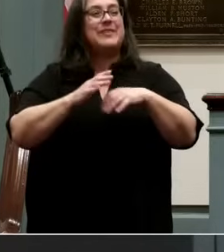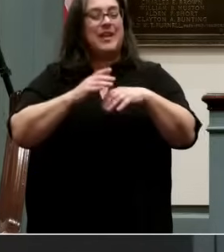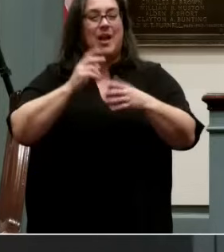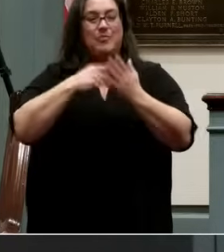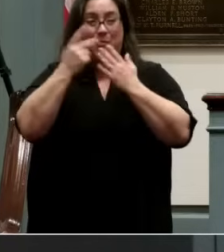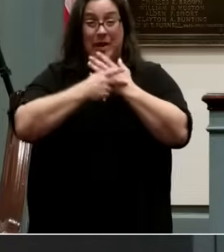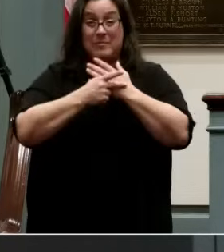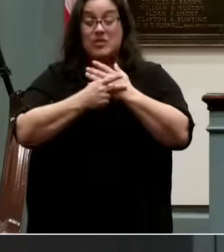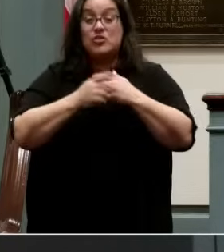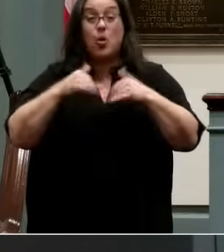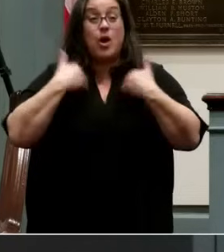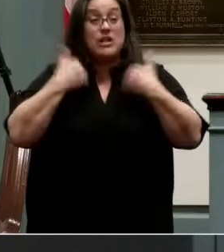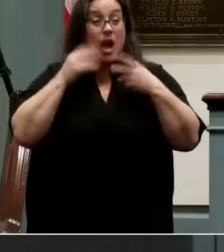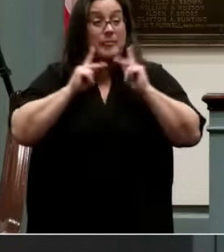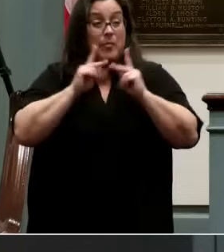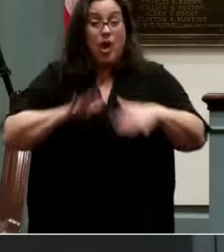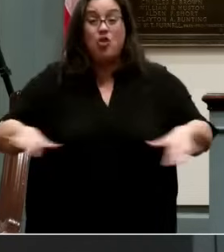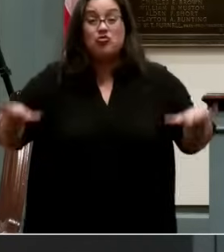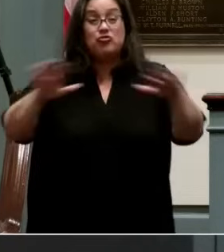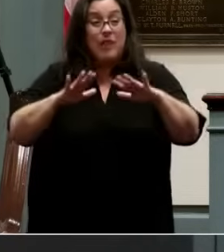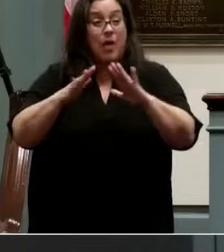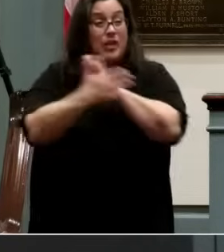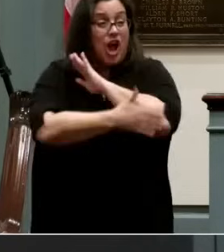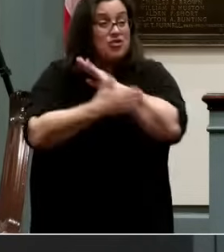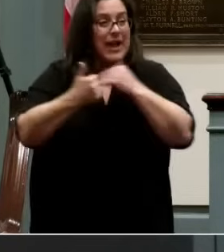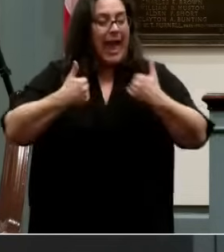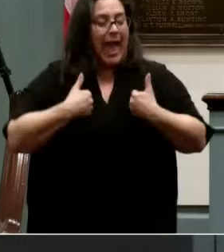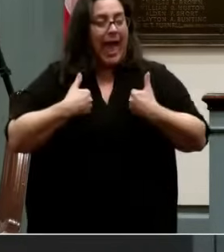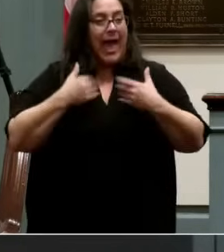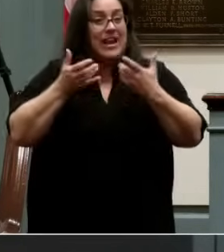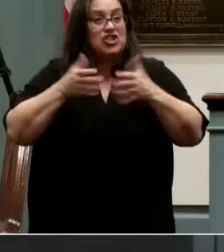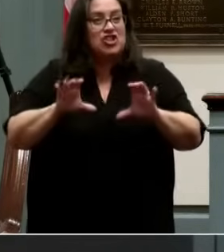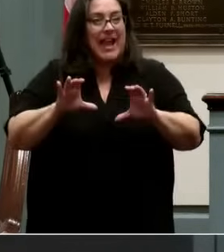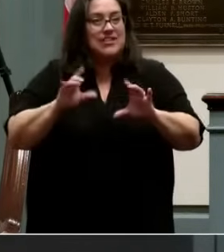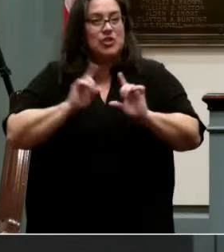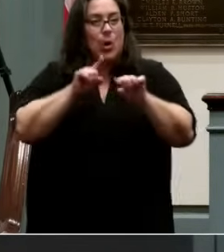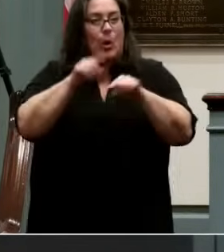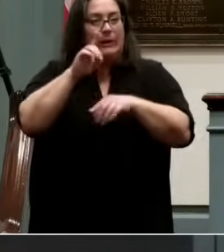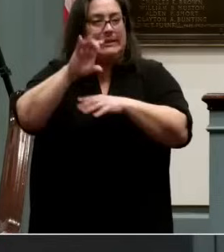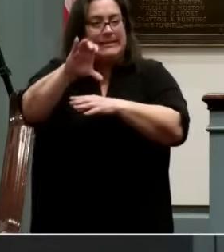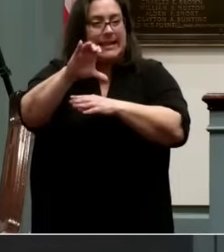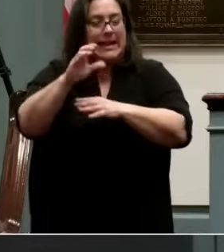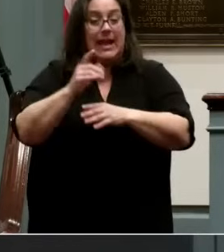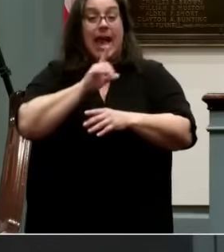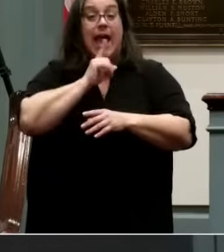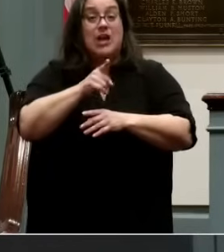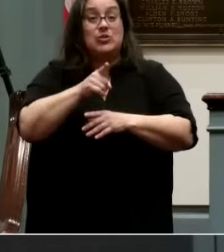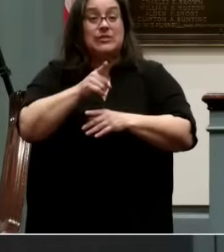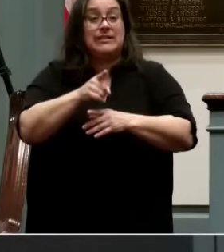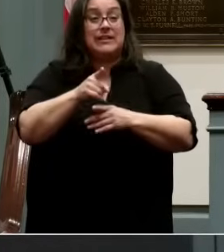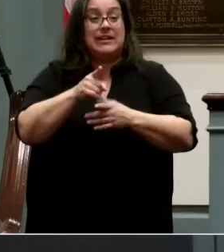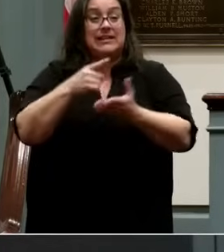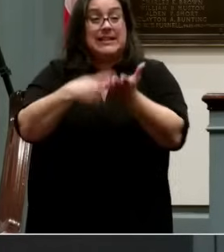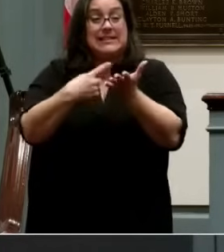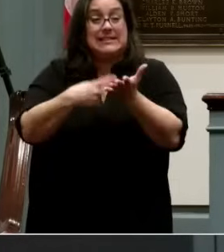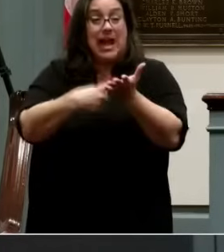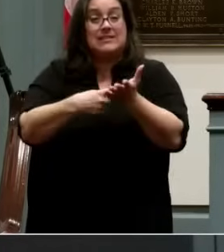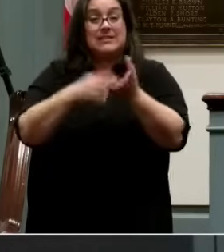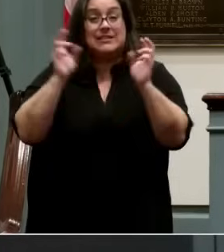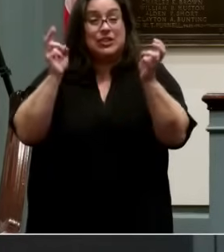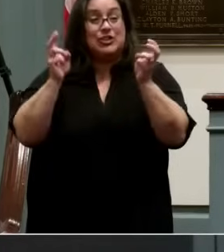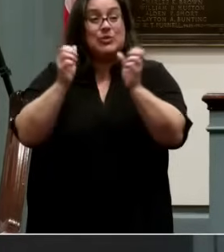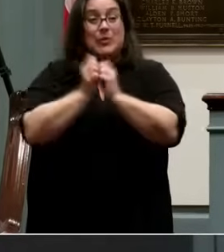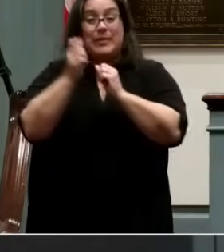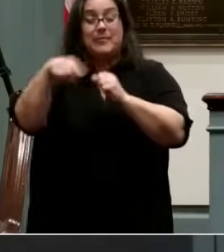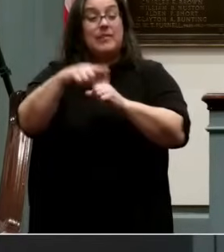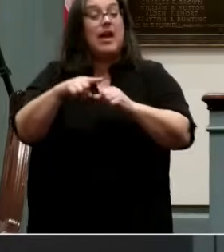speak directly with federal leaders. And of course, in one of the great highlights of the last year, Tracy and I